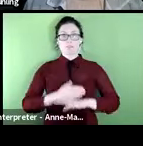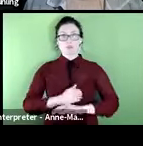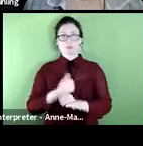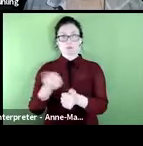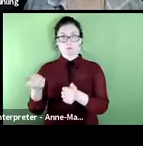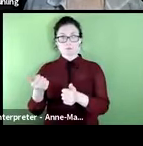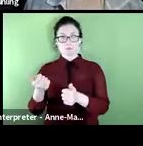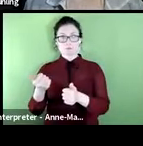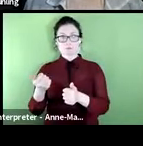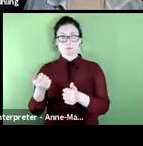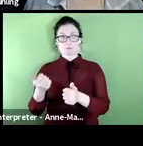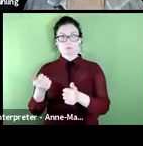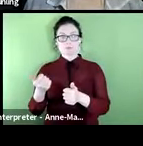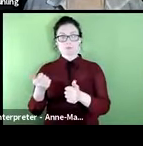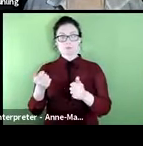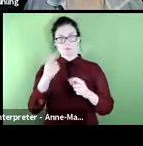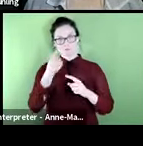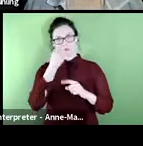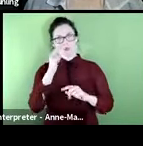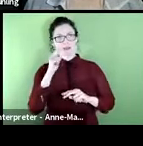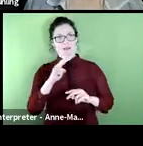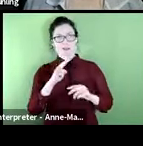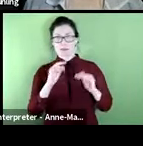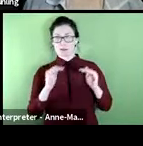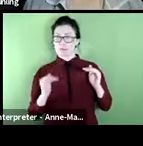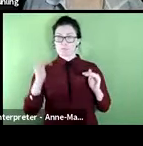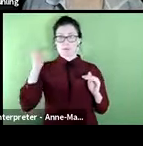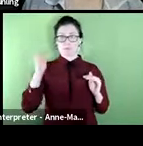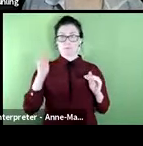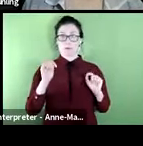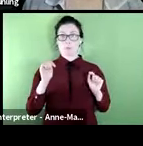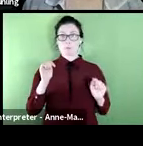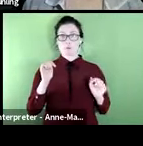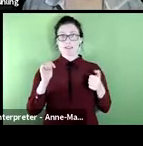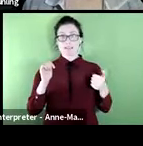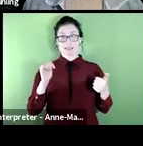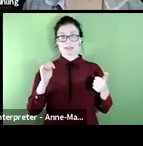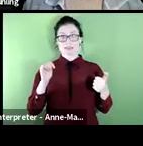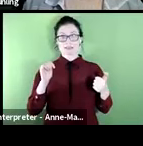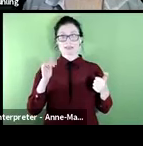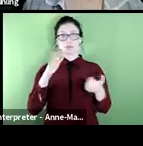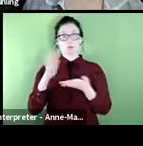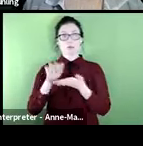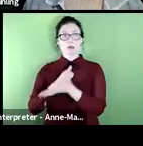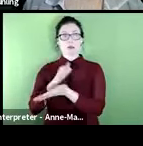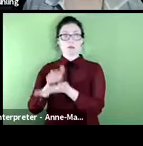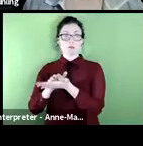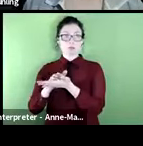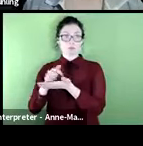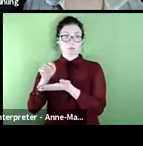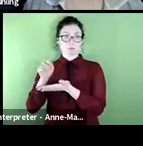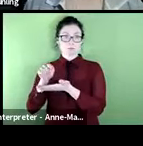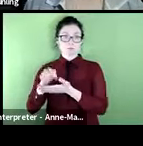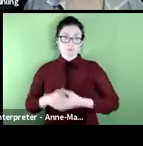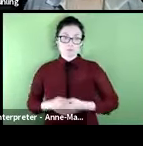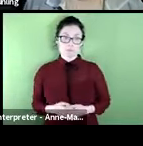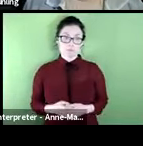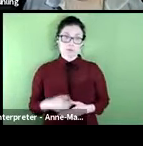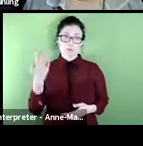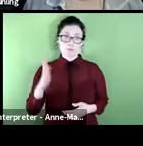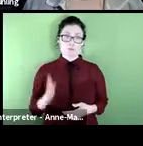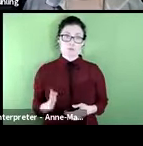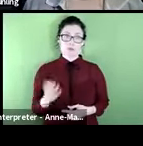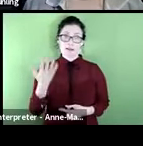it's way above 0.6 when corrected by this. And as Brazil has